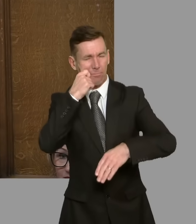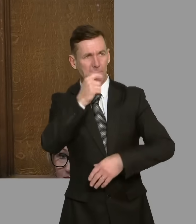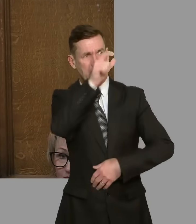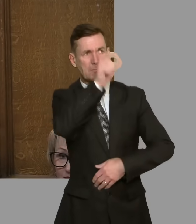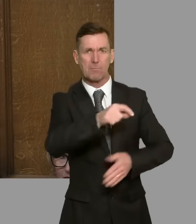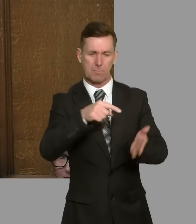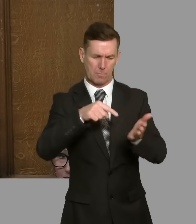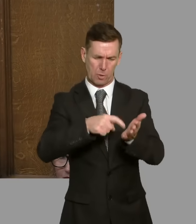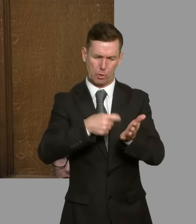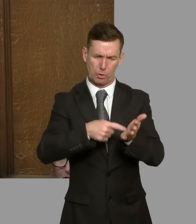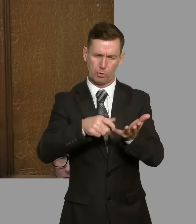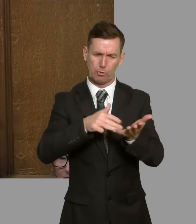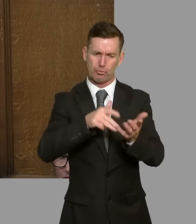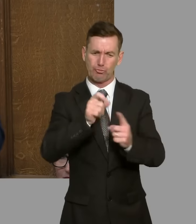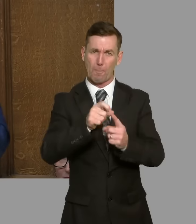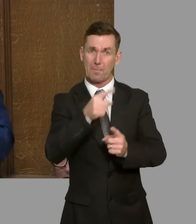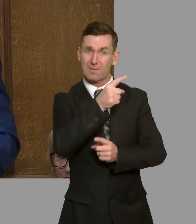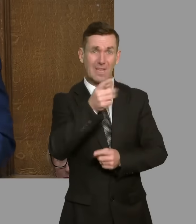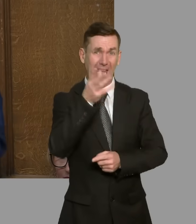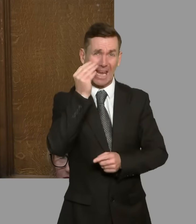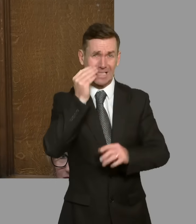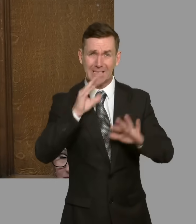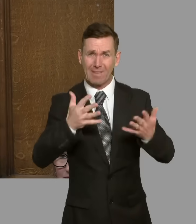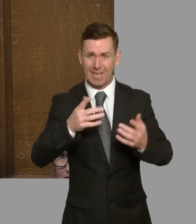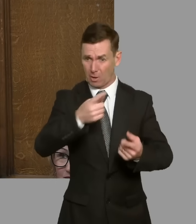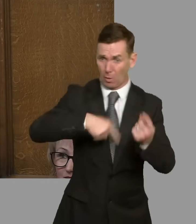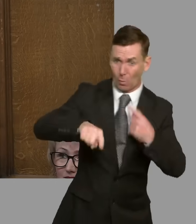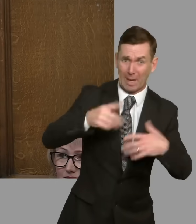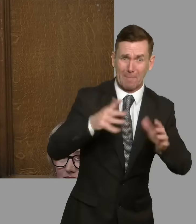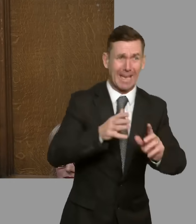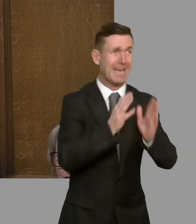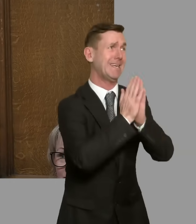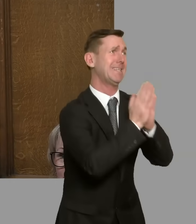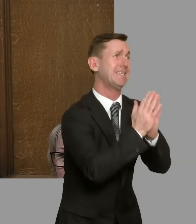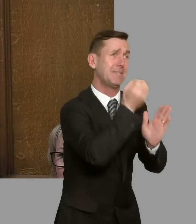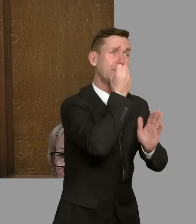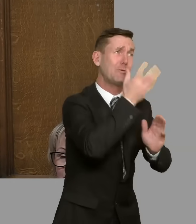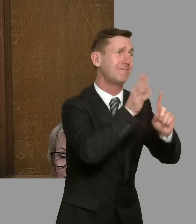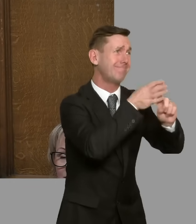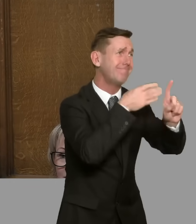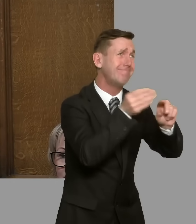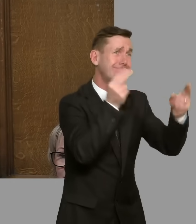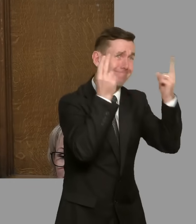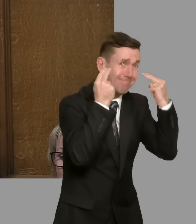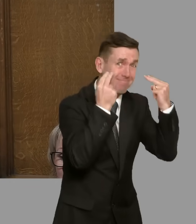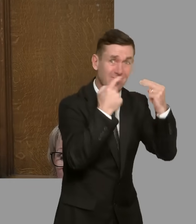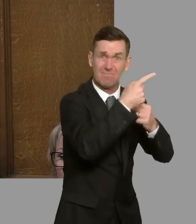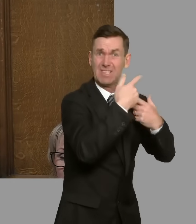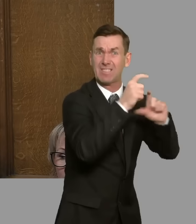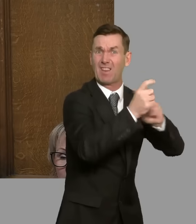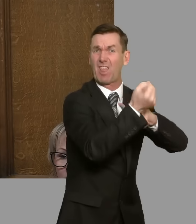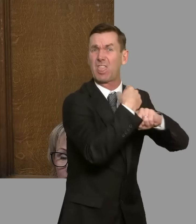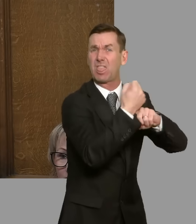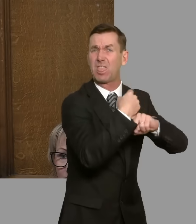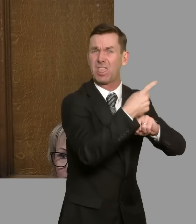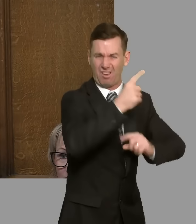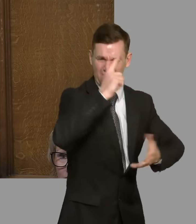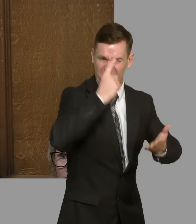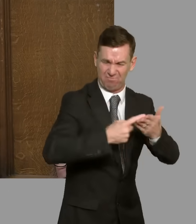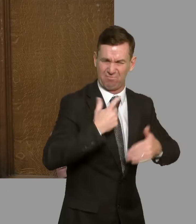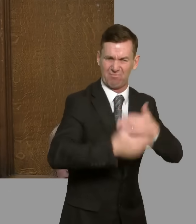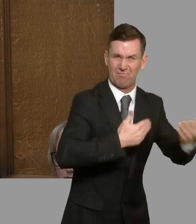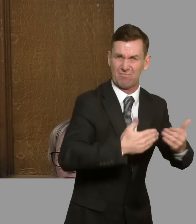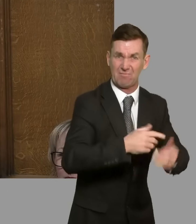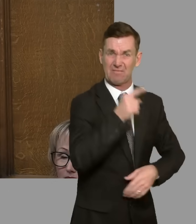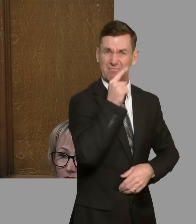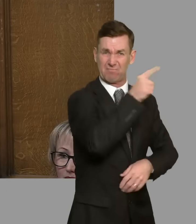interests, no matter how compliant we are, and, like all bullies, he will always find the weakest link.